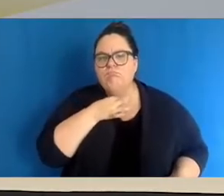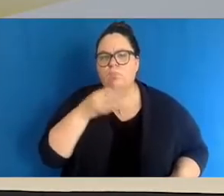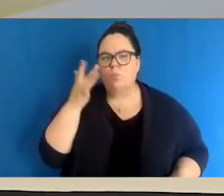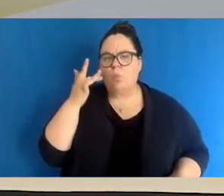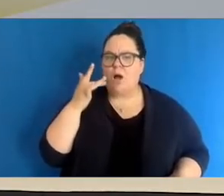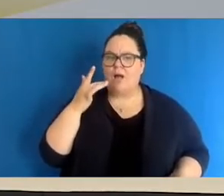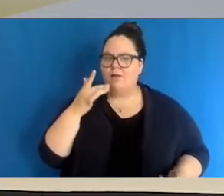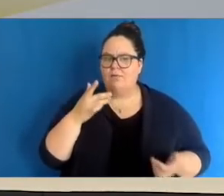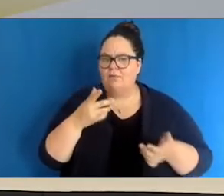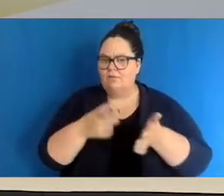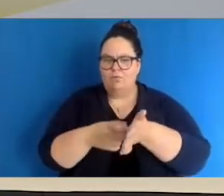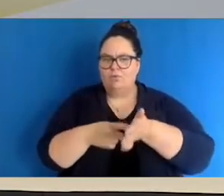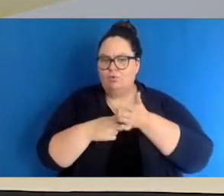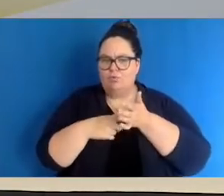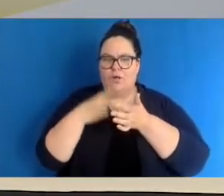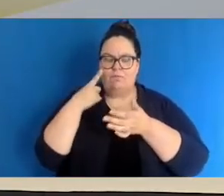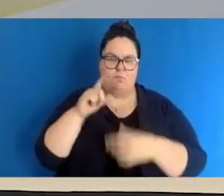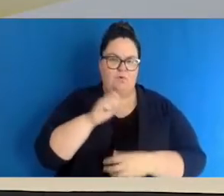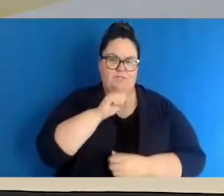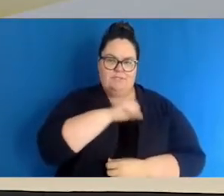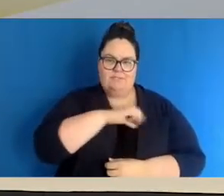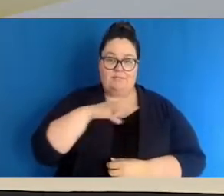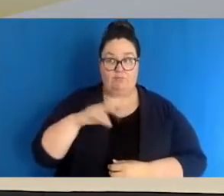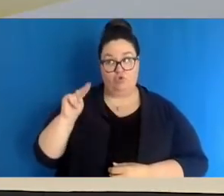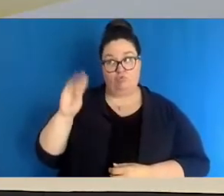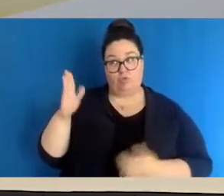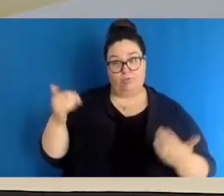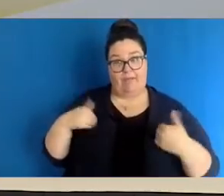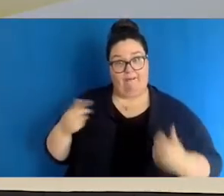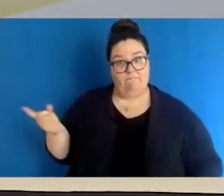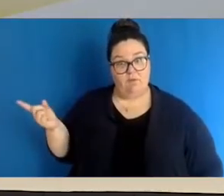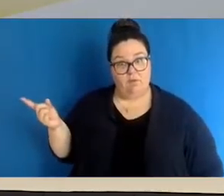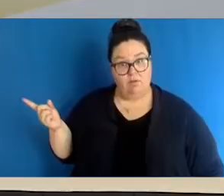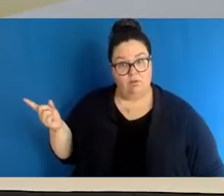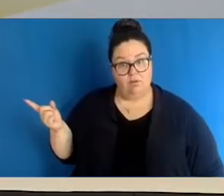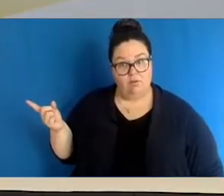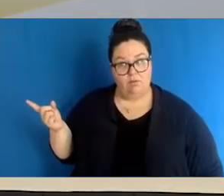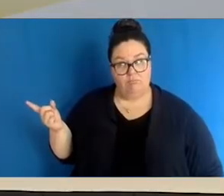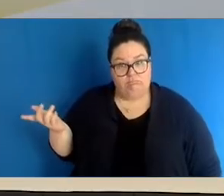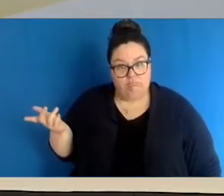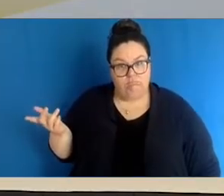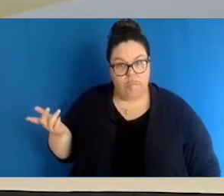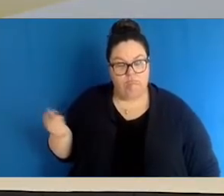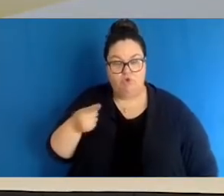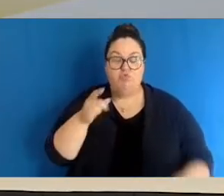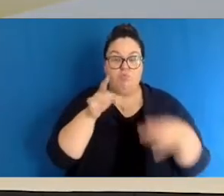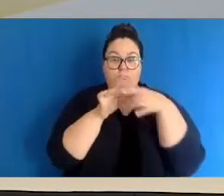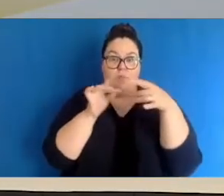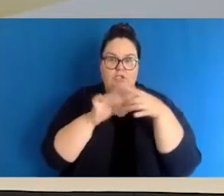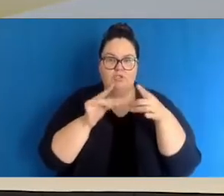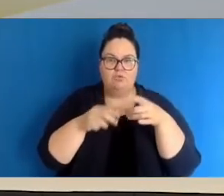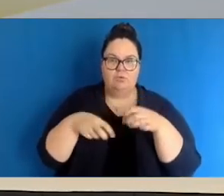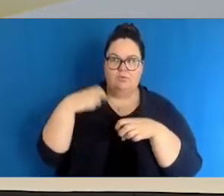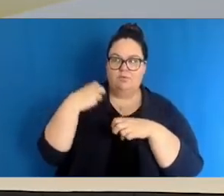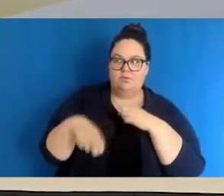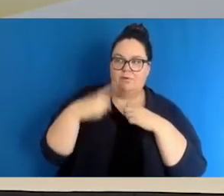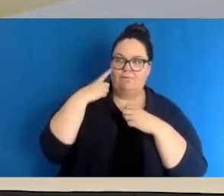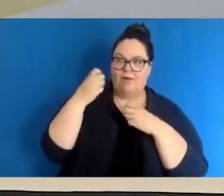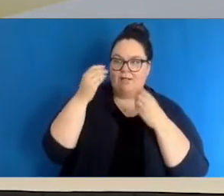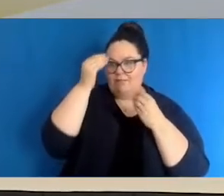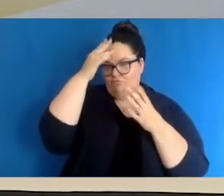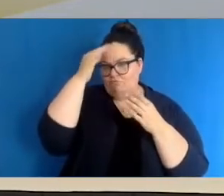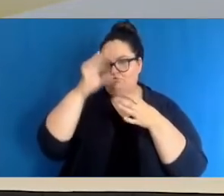have a vaccination mandate, whereas in New Brunswick they do. I mean, you mentioned that it's difficult to find data about the